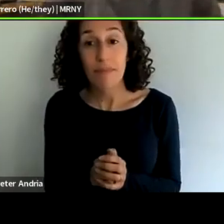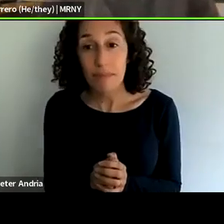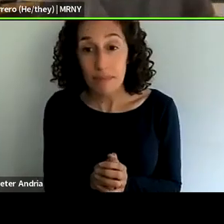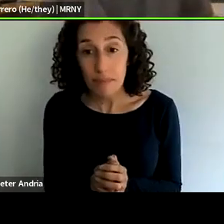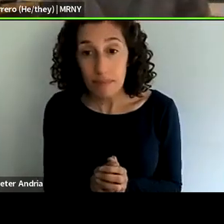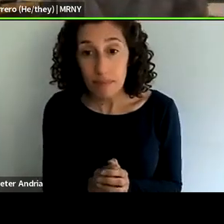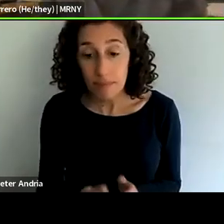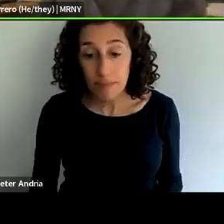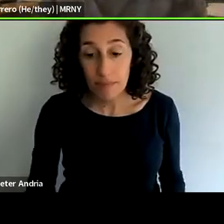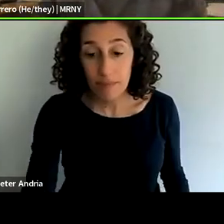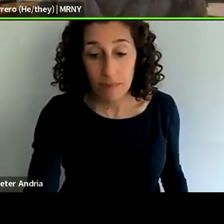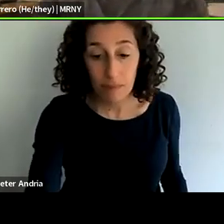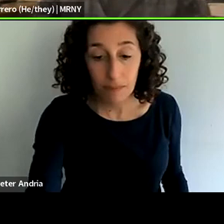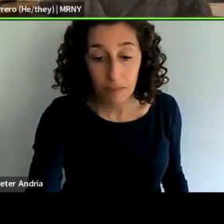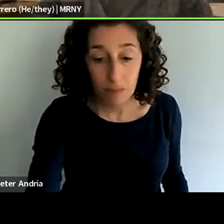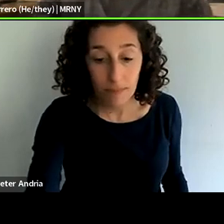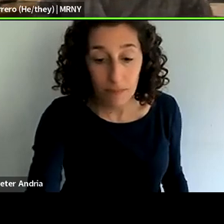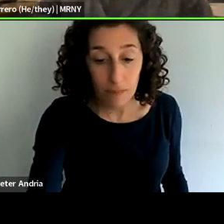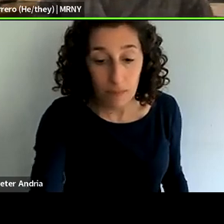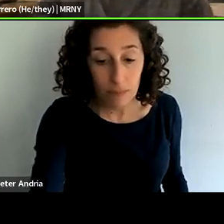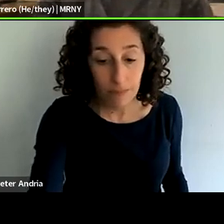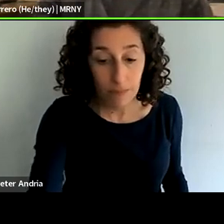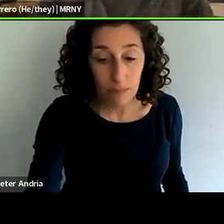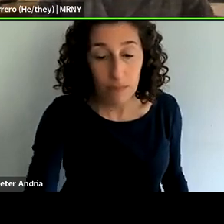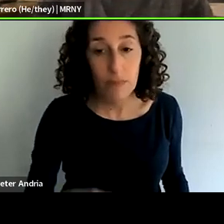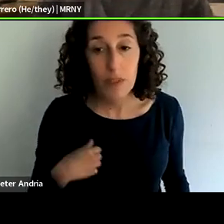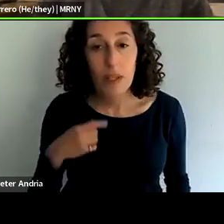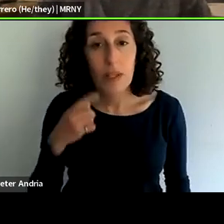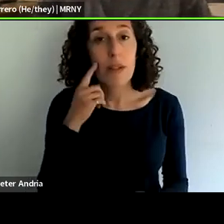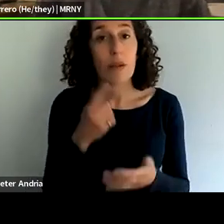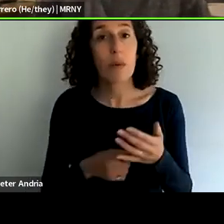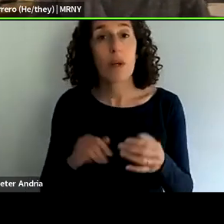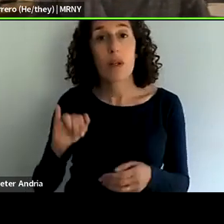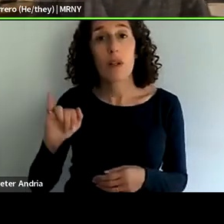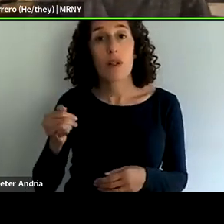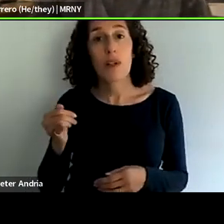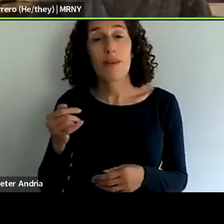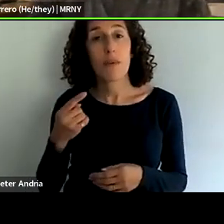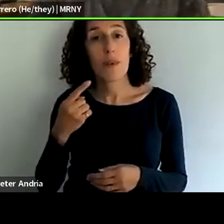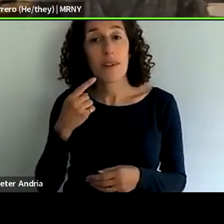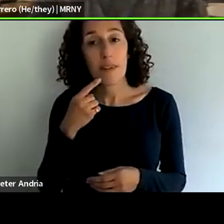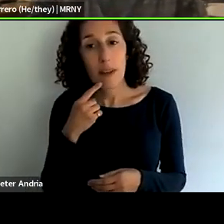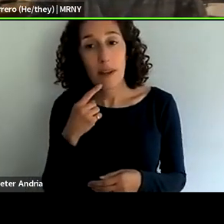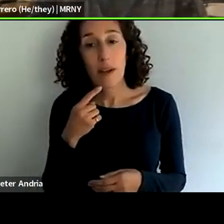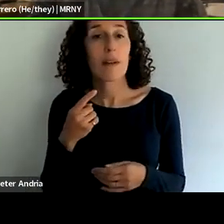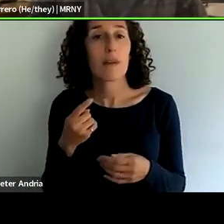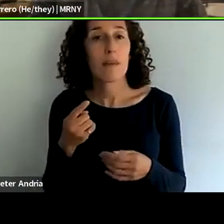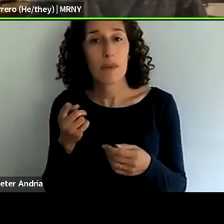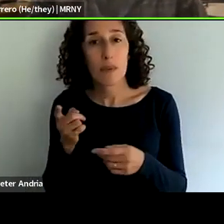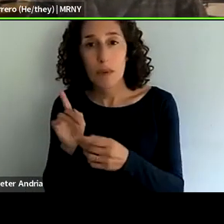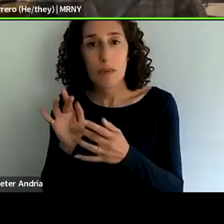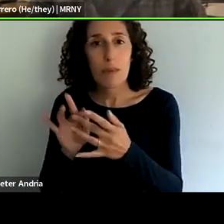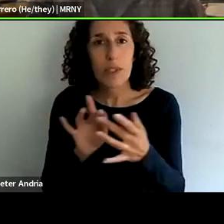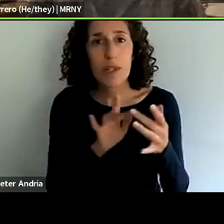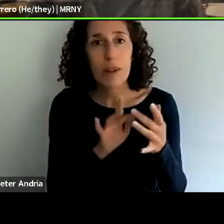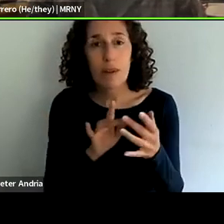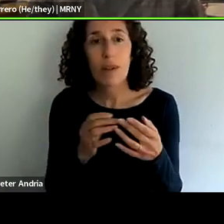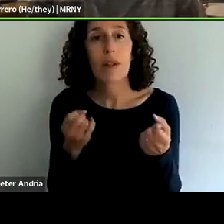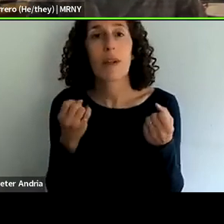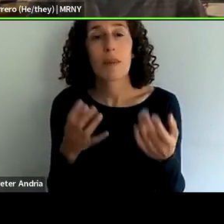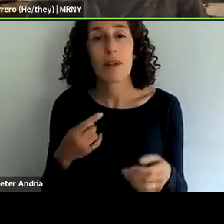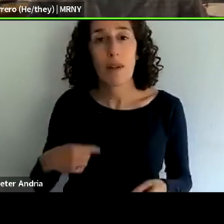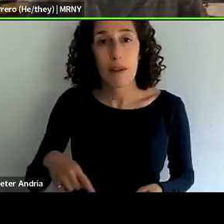I think in the spirits of what Jennifer was saying is like, yeah, reach out. Many of us are happy to, be